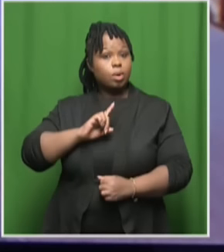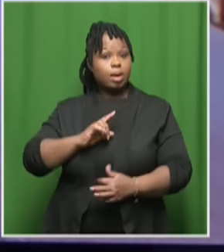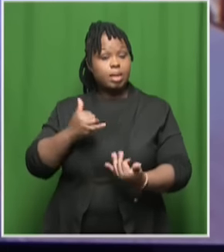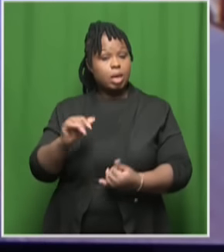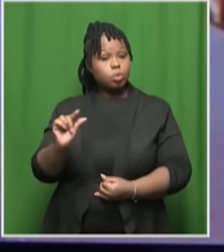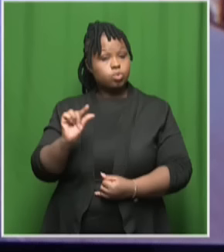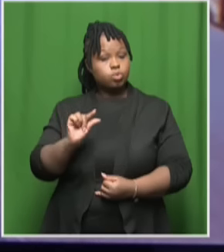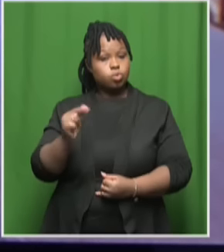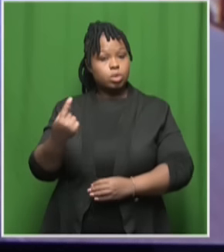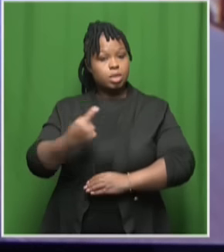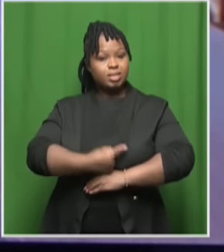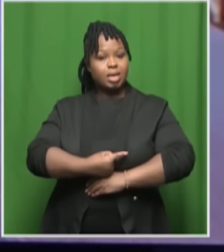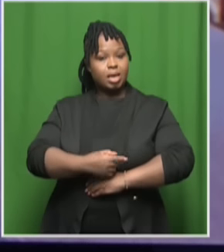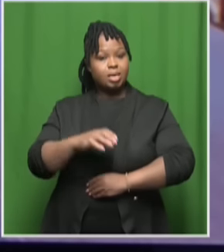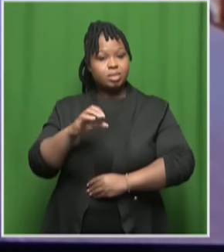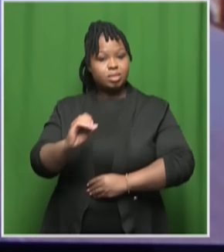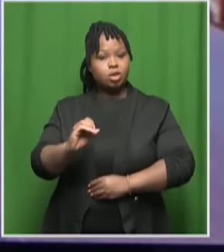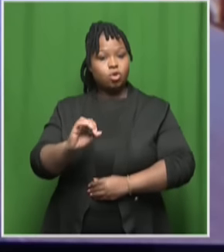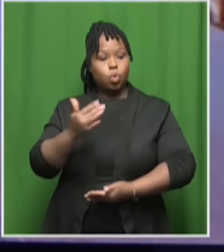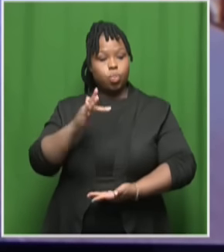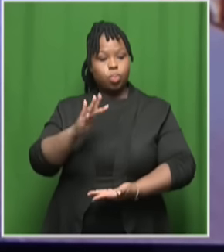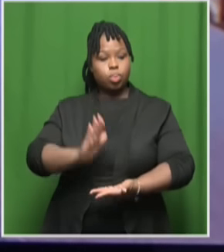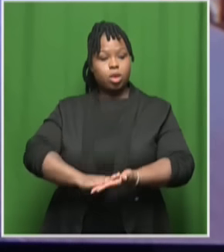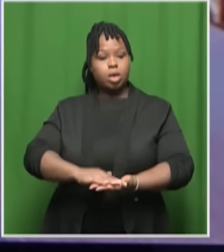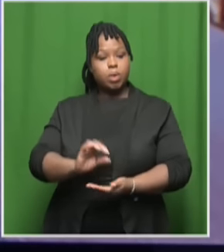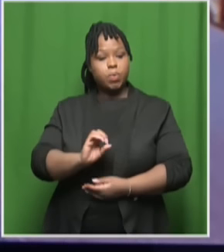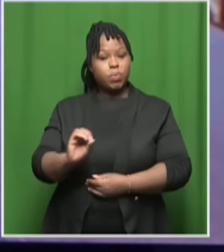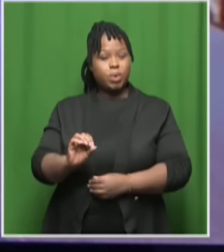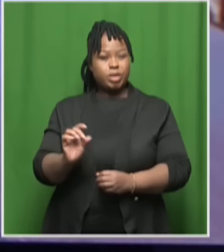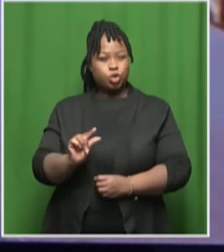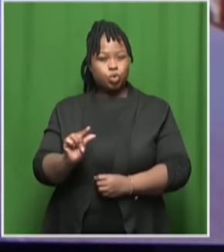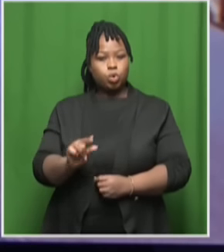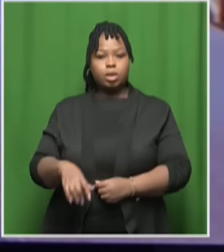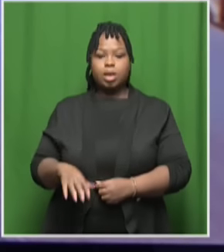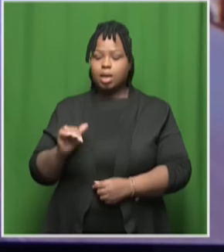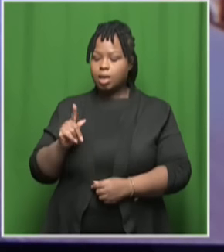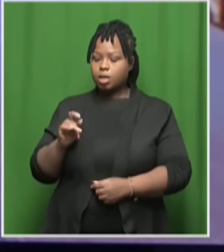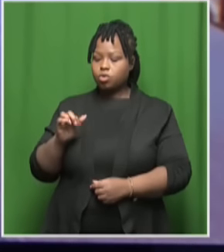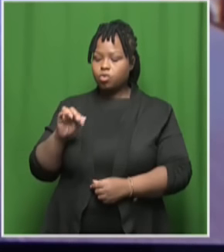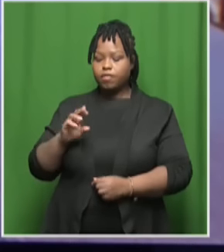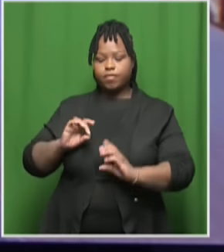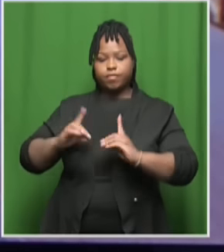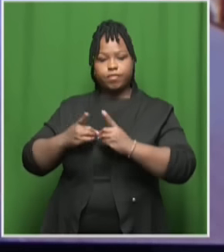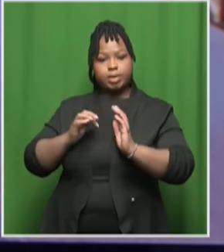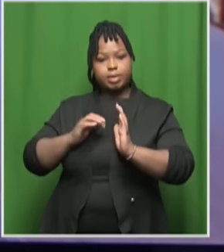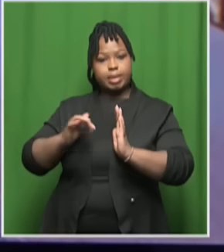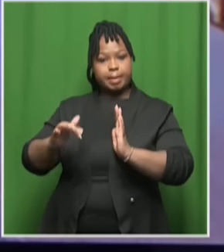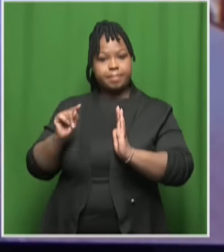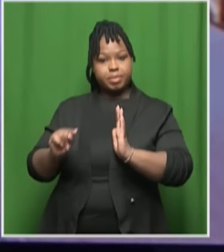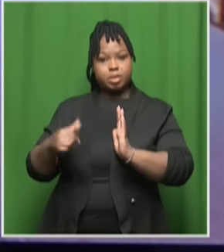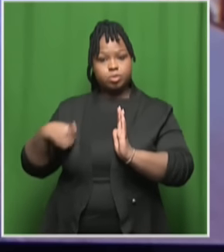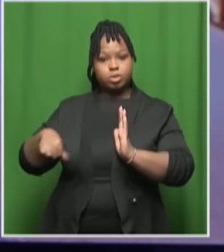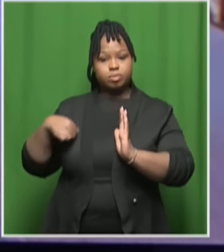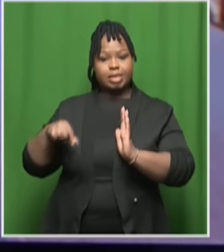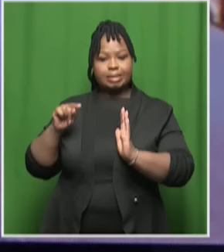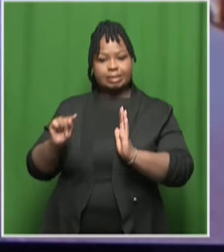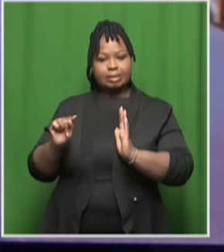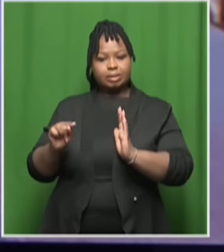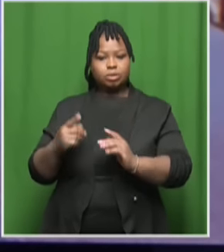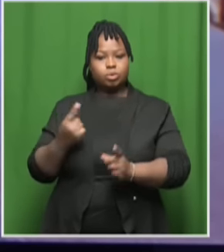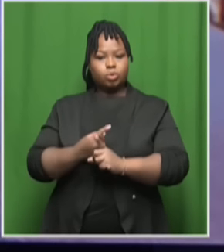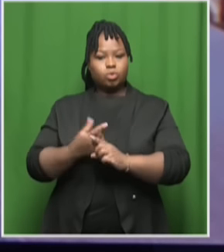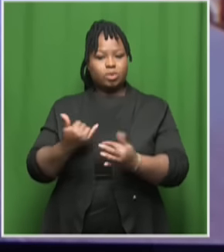edges closer to day zero. Now, in the past couple of days, the Akkerkloof Dam, the municipality's primary storage facility,